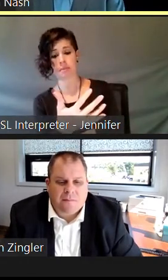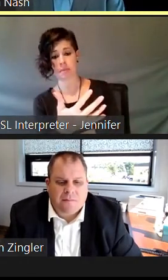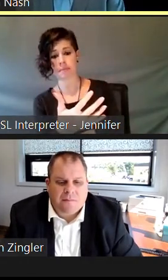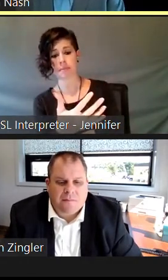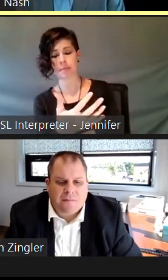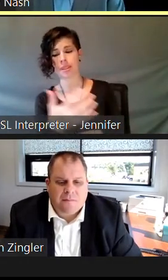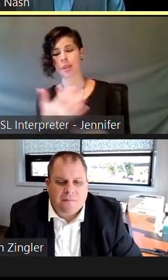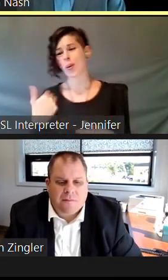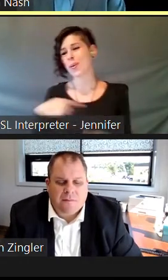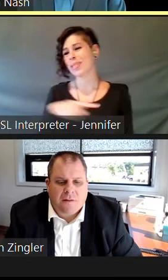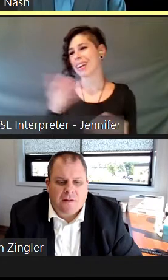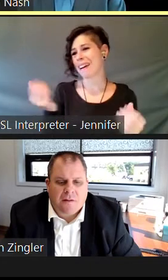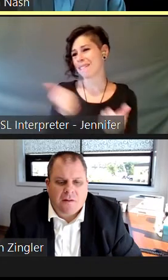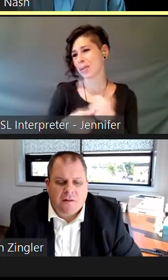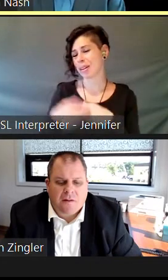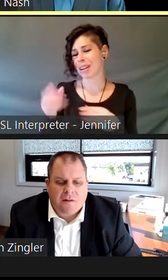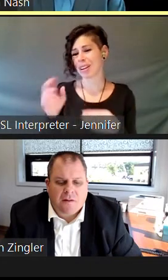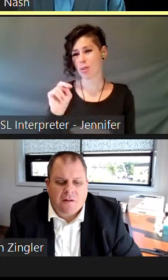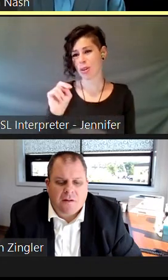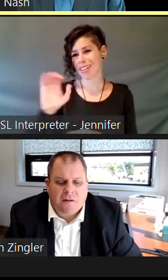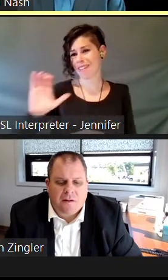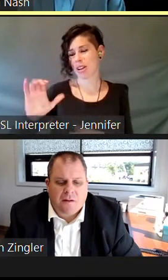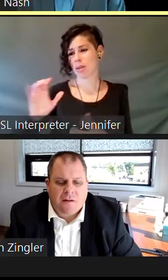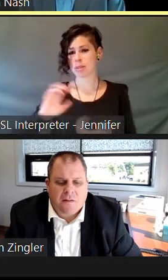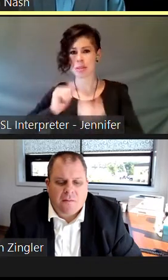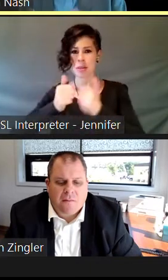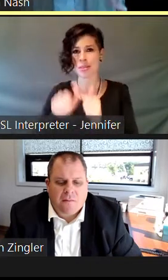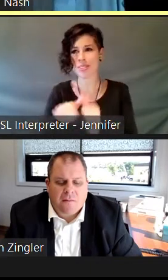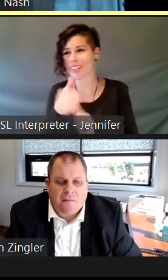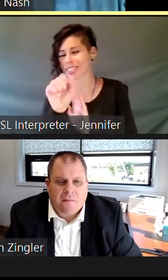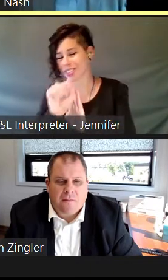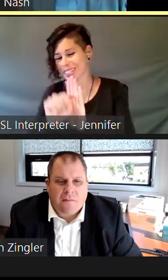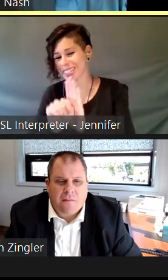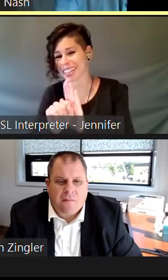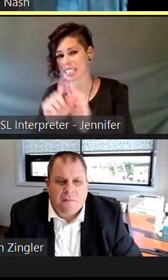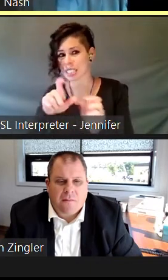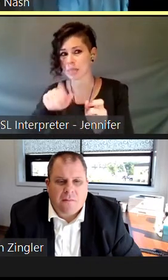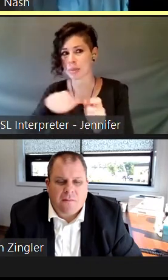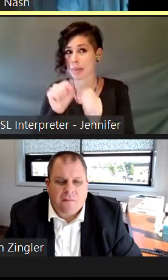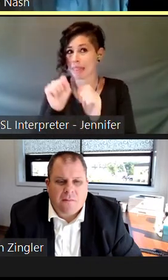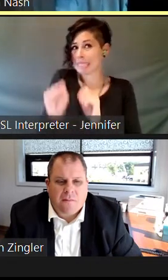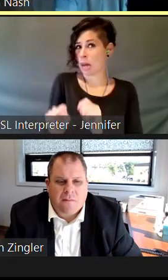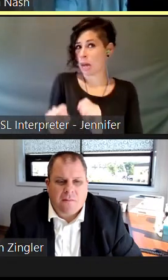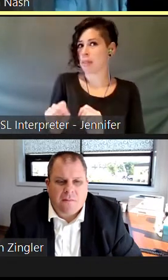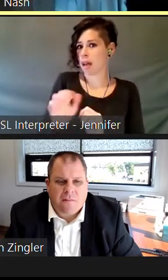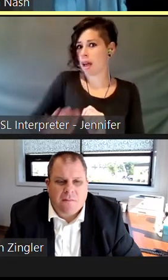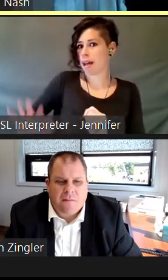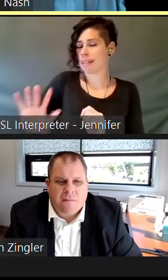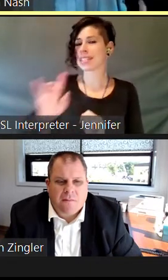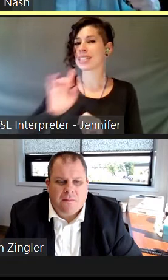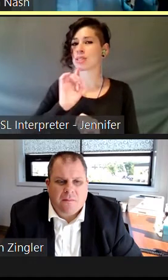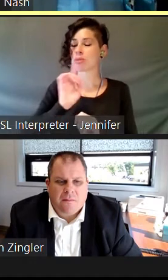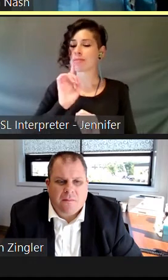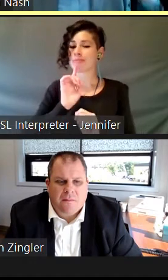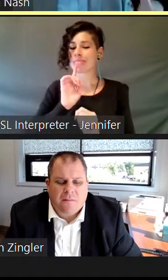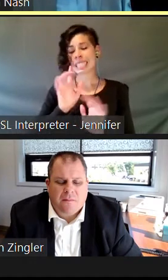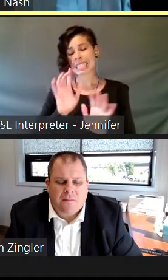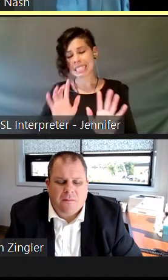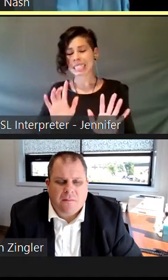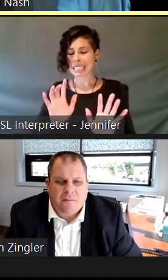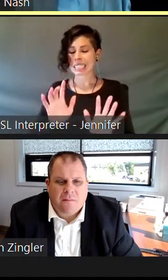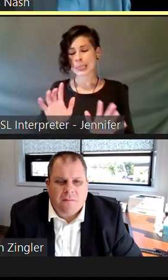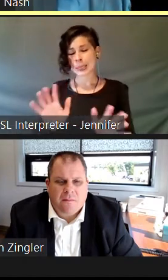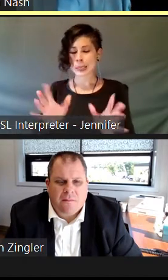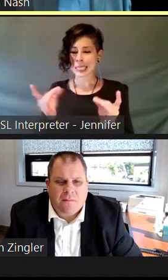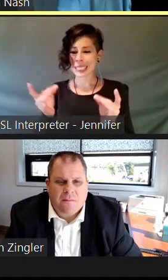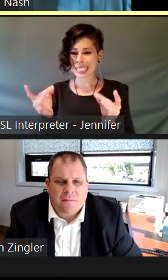we're like everybody. North Carolina likes to be competitive with other states, particularly in the South, and that's always an issue. And so we said, hey, listen, look